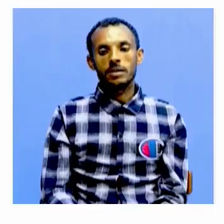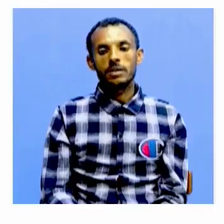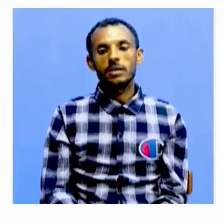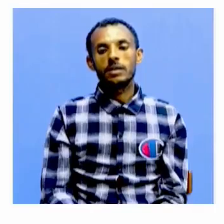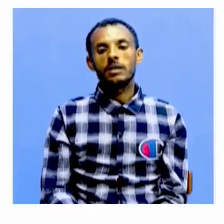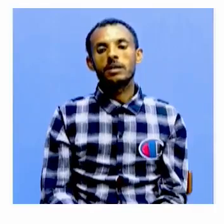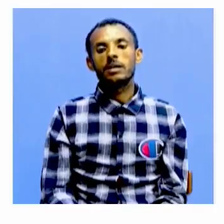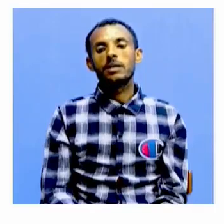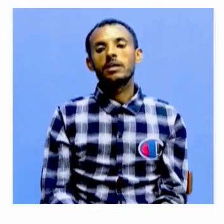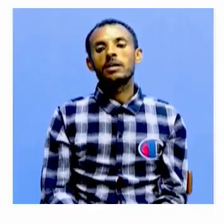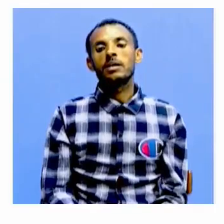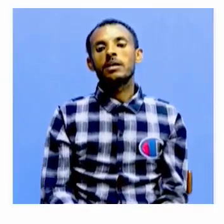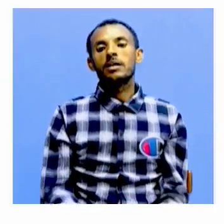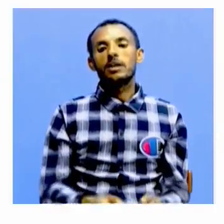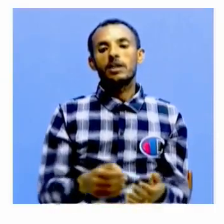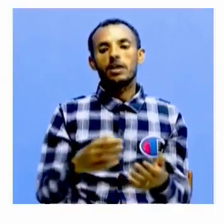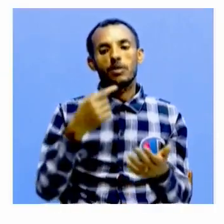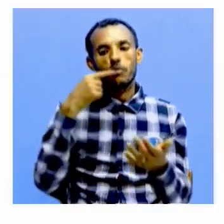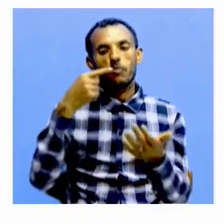Informative.